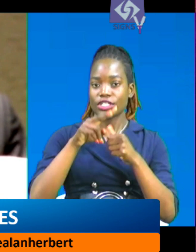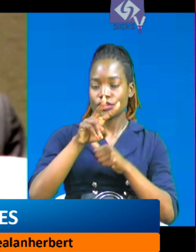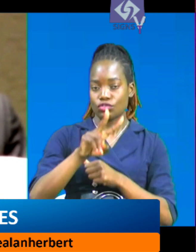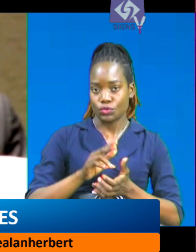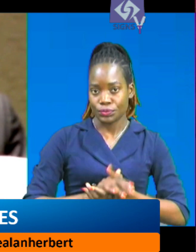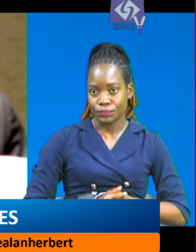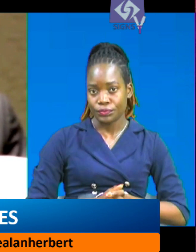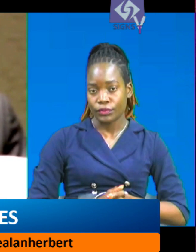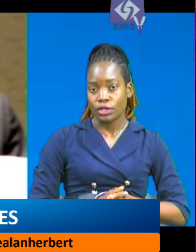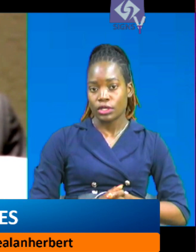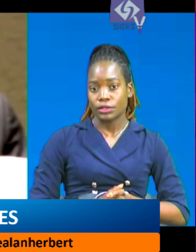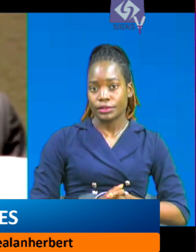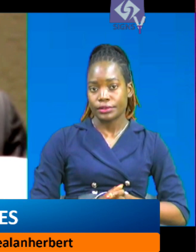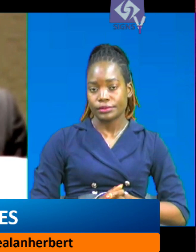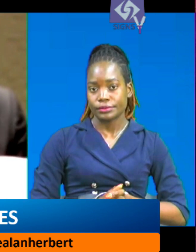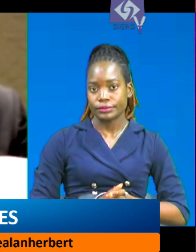remittances. We are